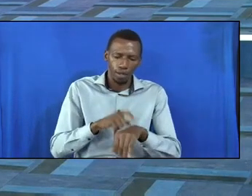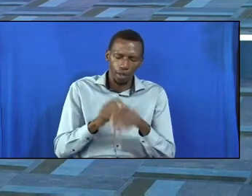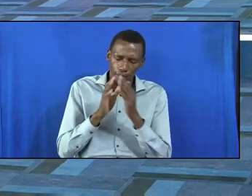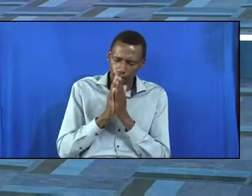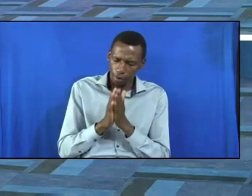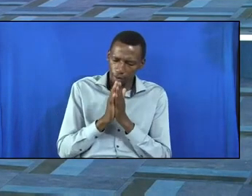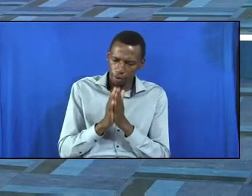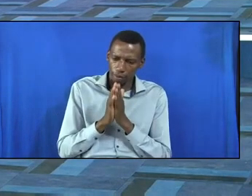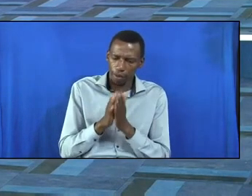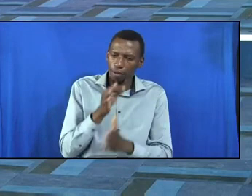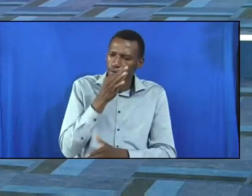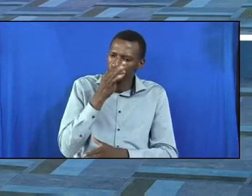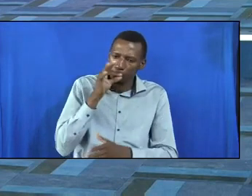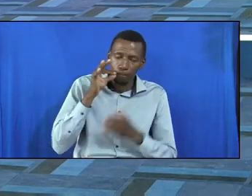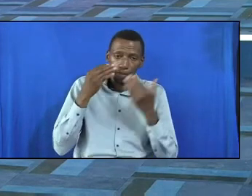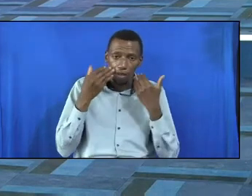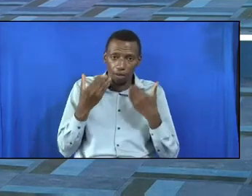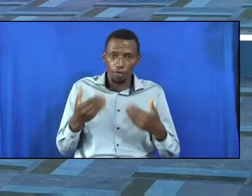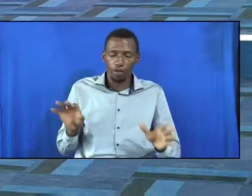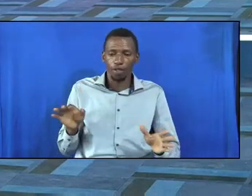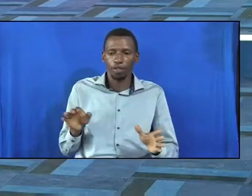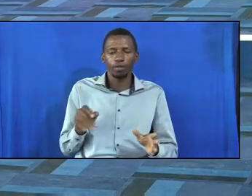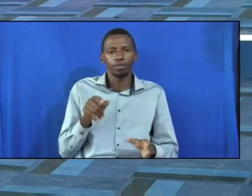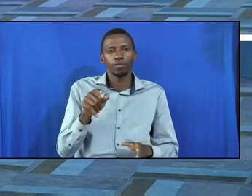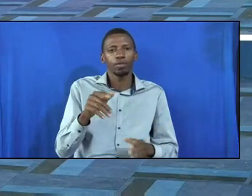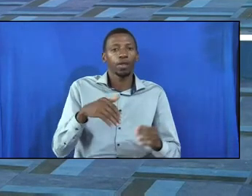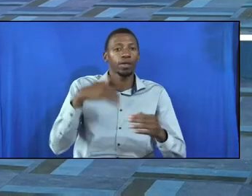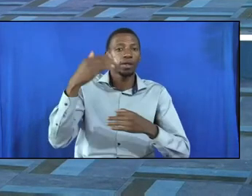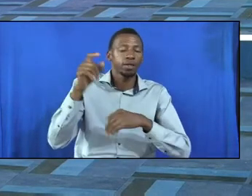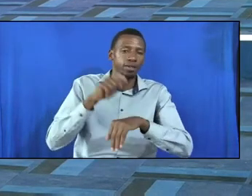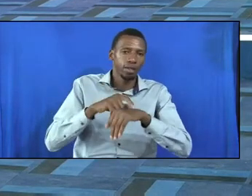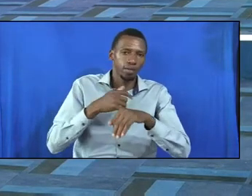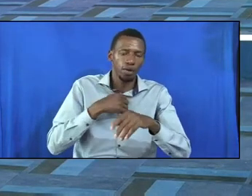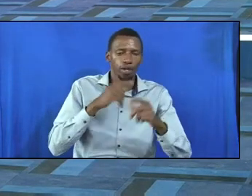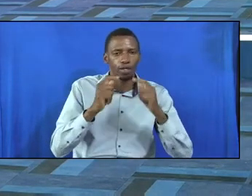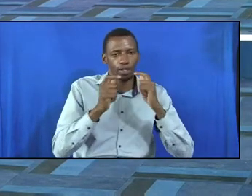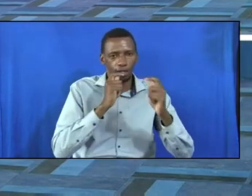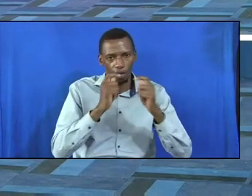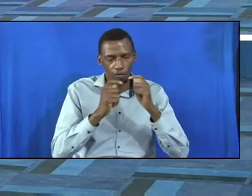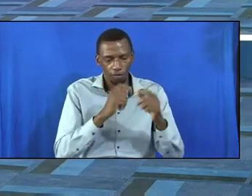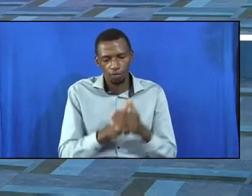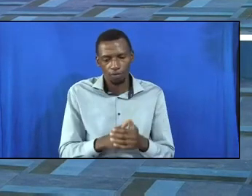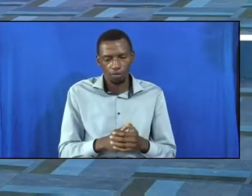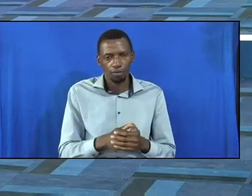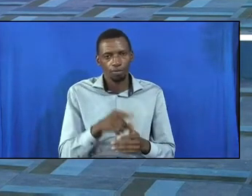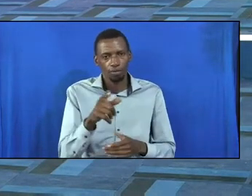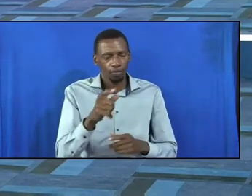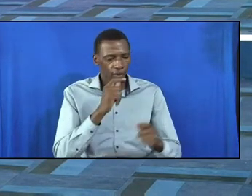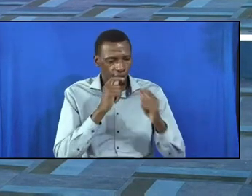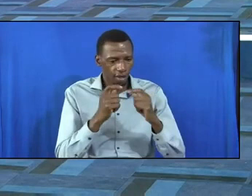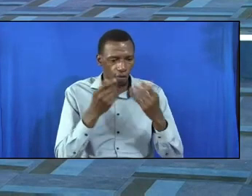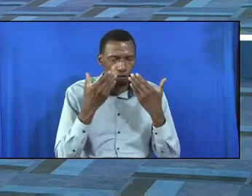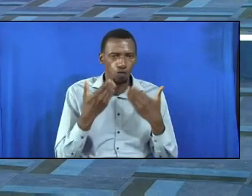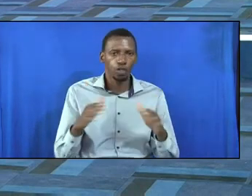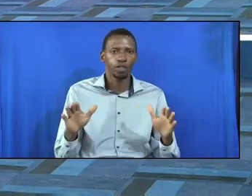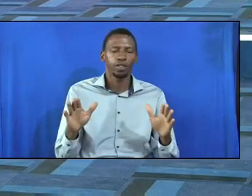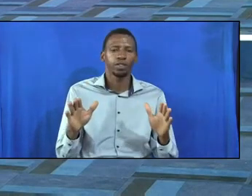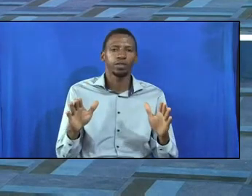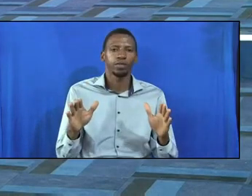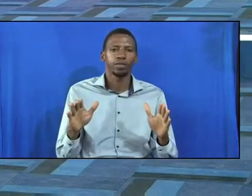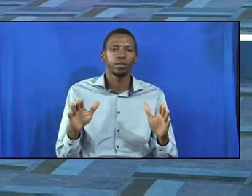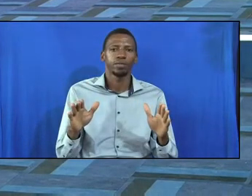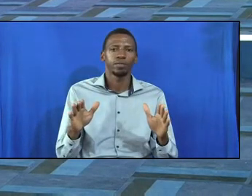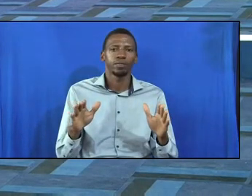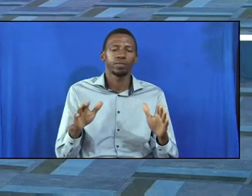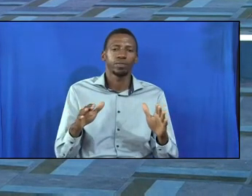fasting, he was going for an interview, and he did the interview, and the results were out in